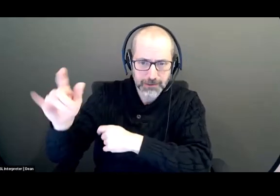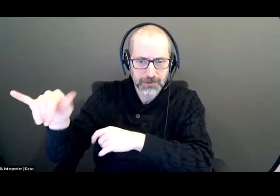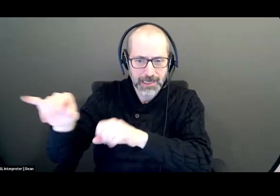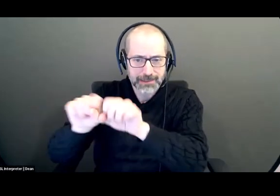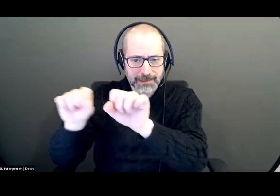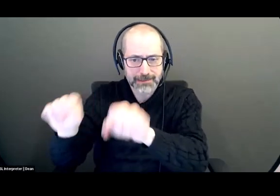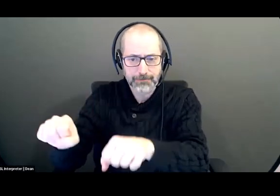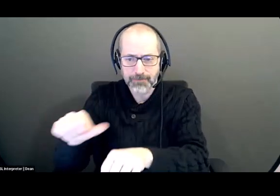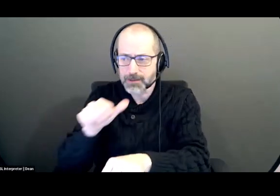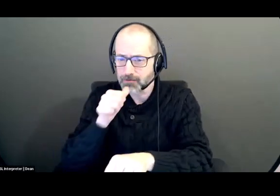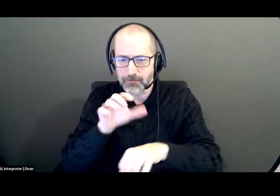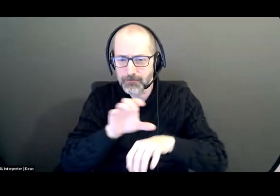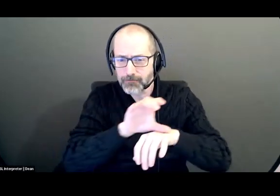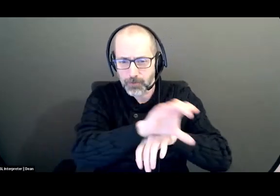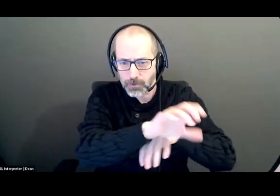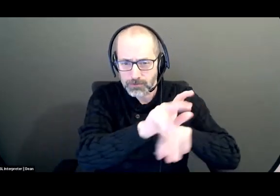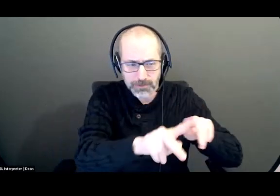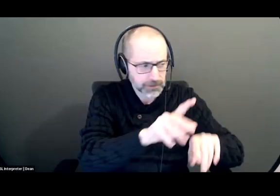care.